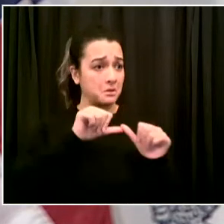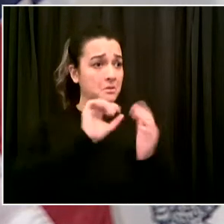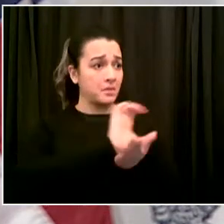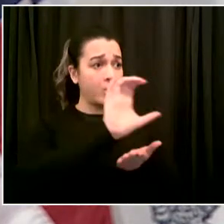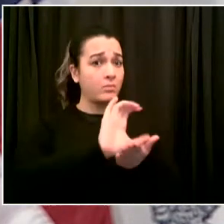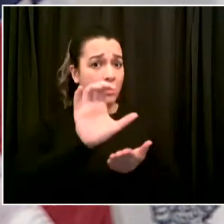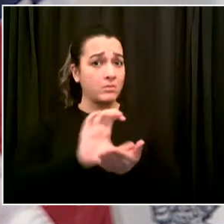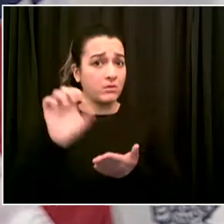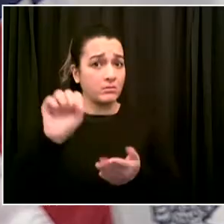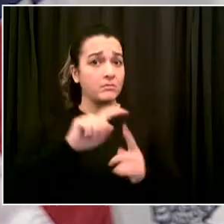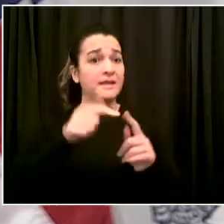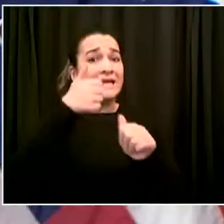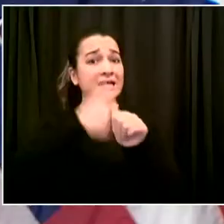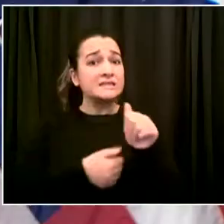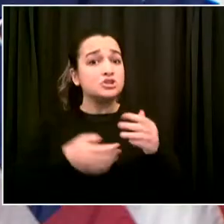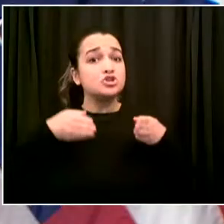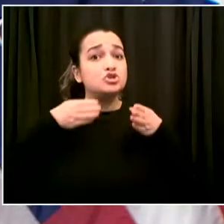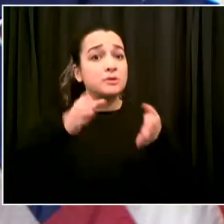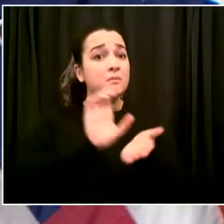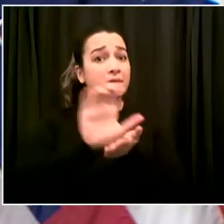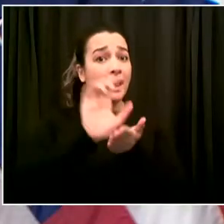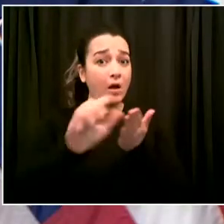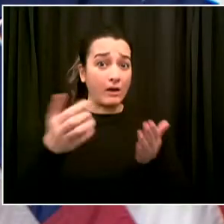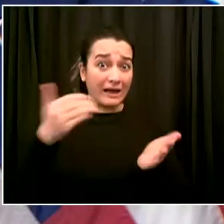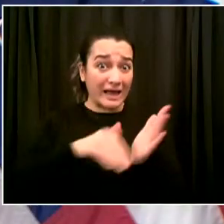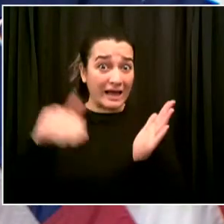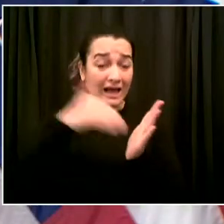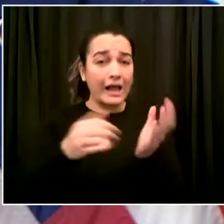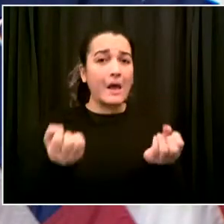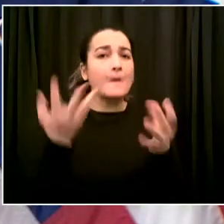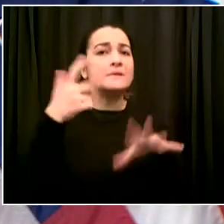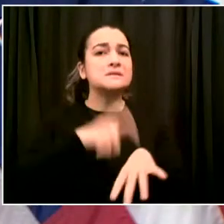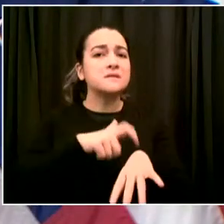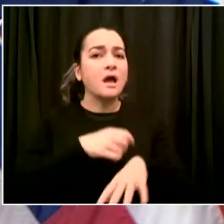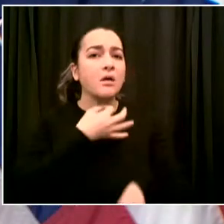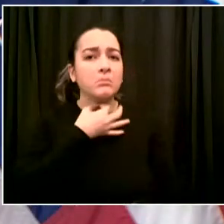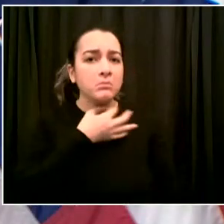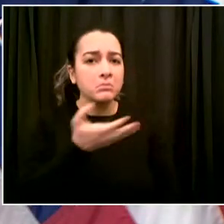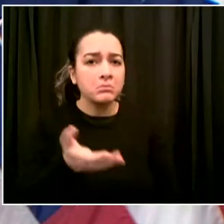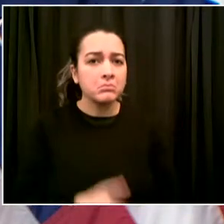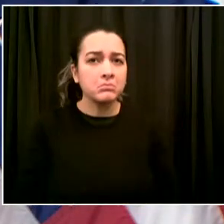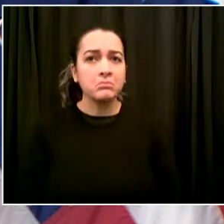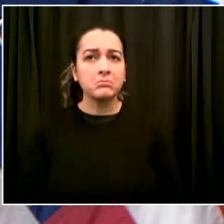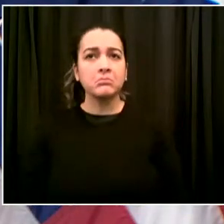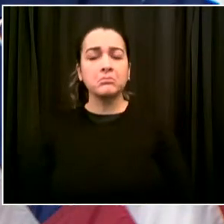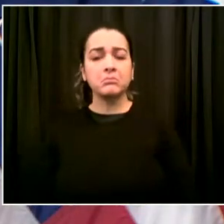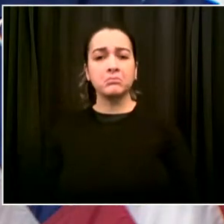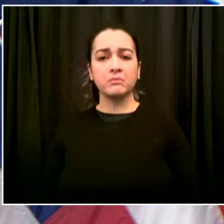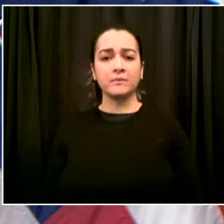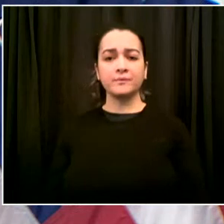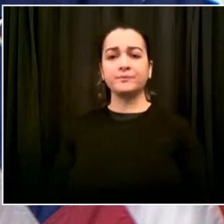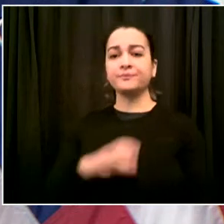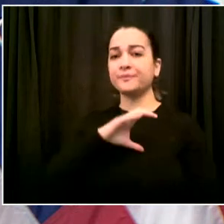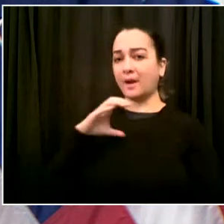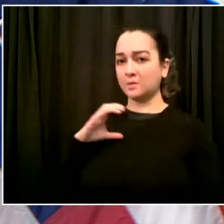will be hard to say only because of we have no idea yet at the cessation of snowfall. We're going to continue to go